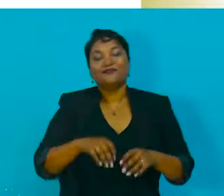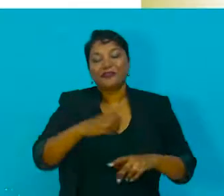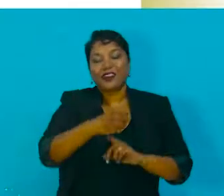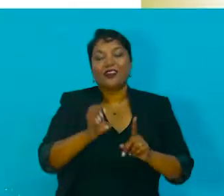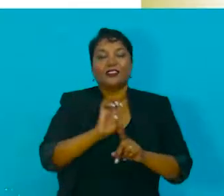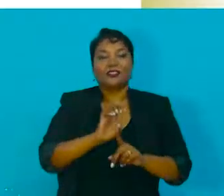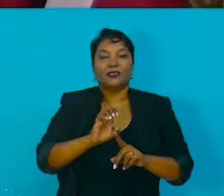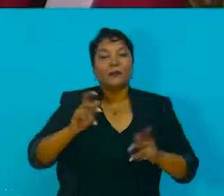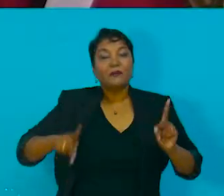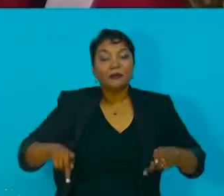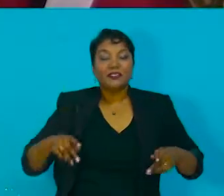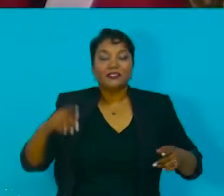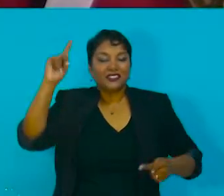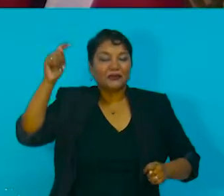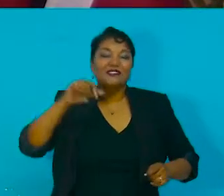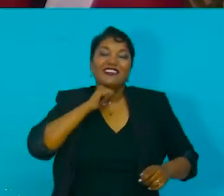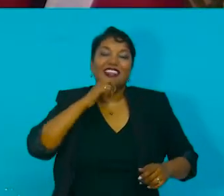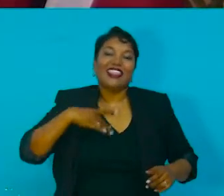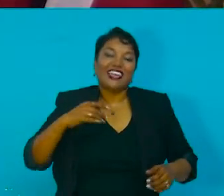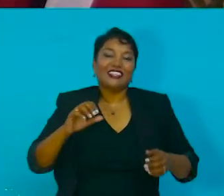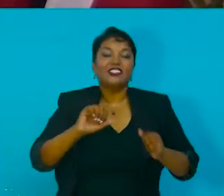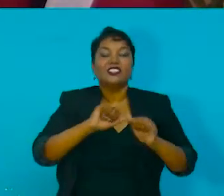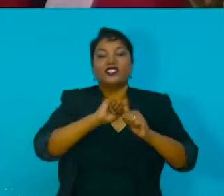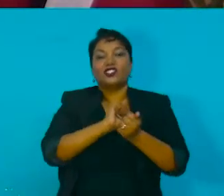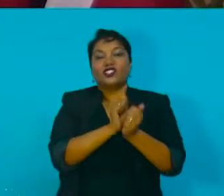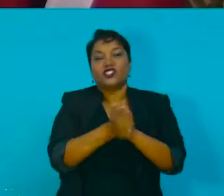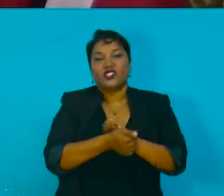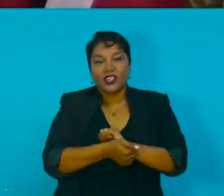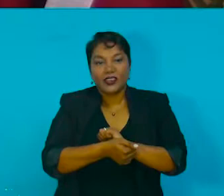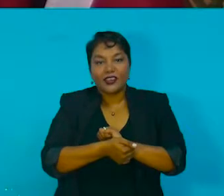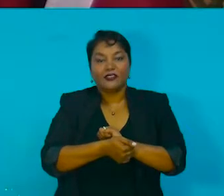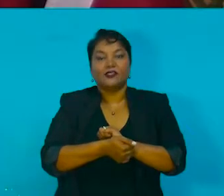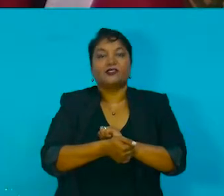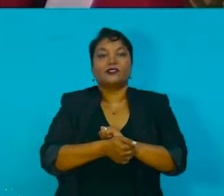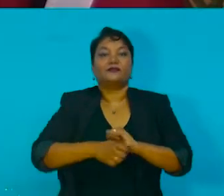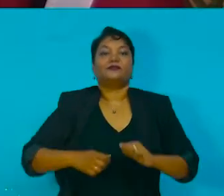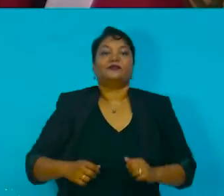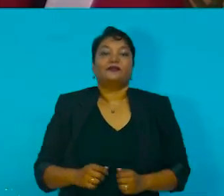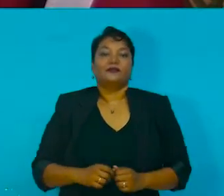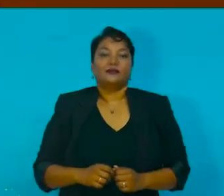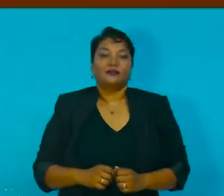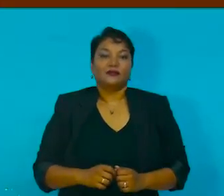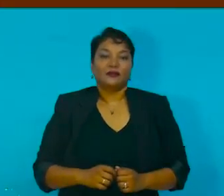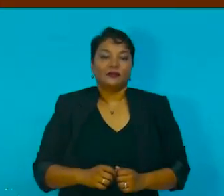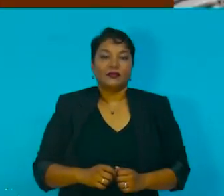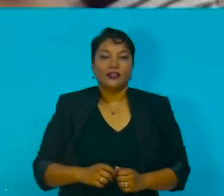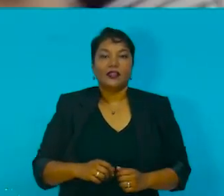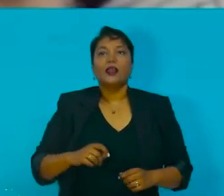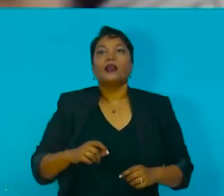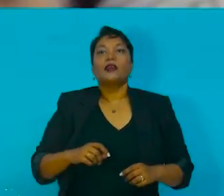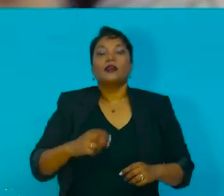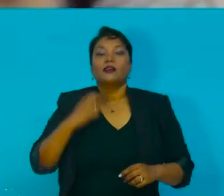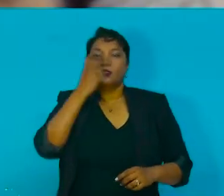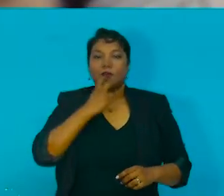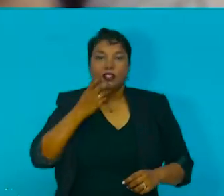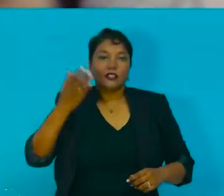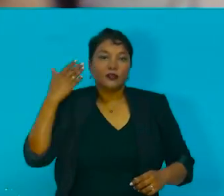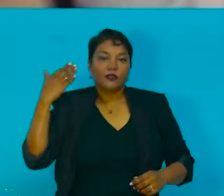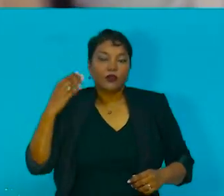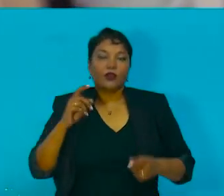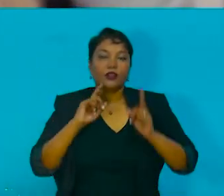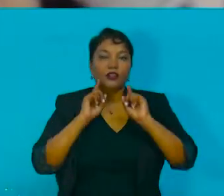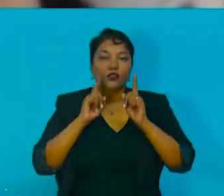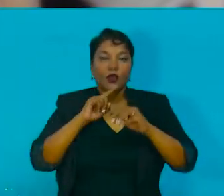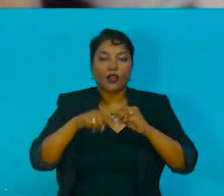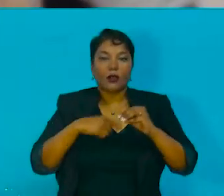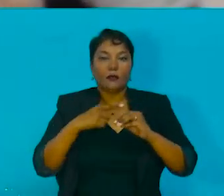just resistant to change. We're not a society that takes a lot of risk unless we're forced to do so. In the various presentations,